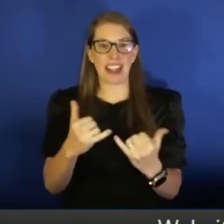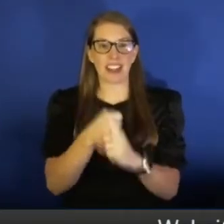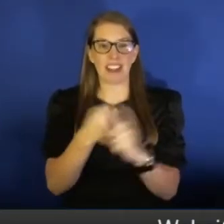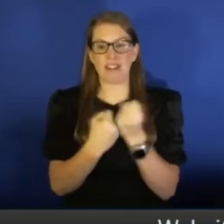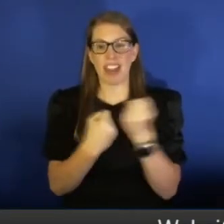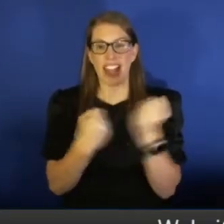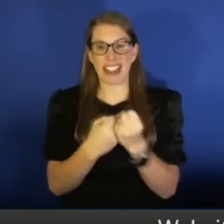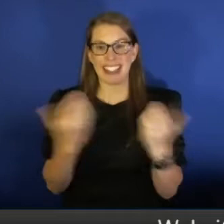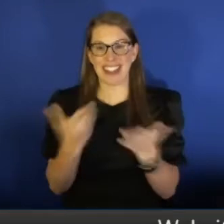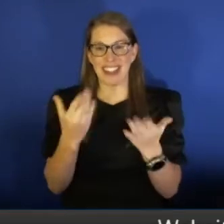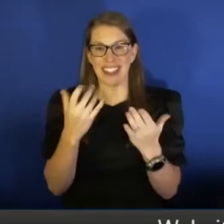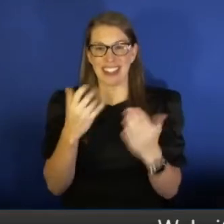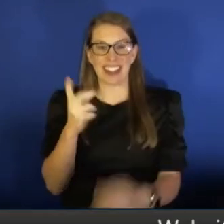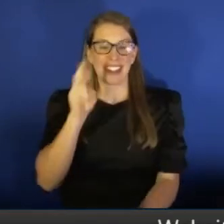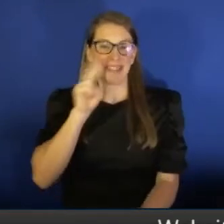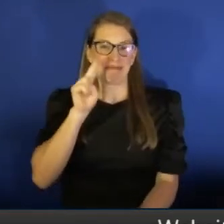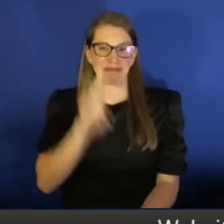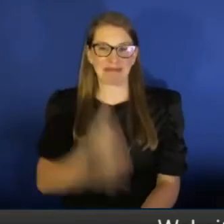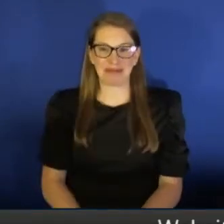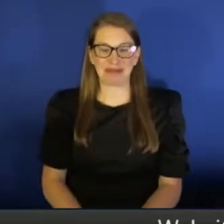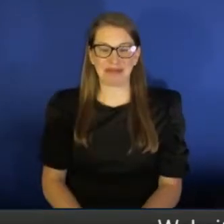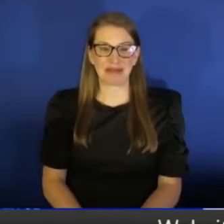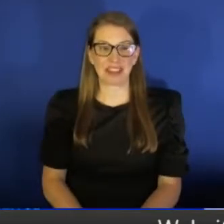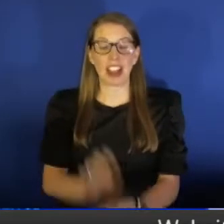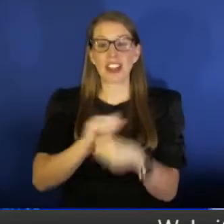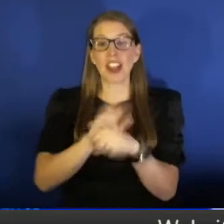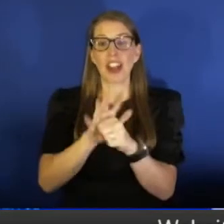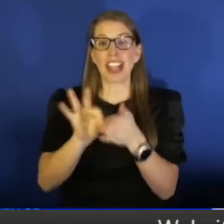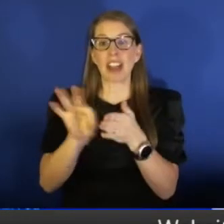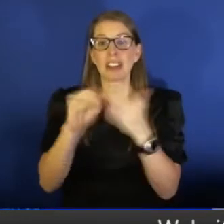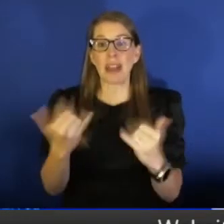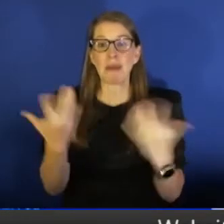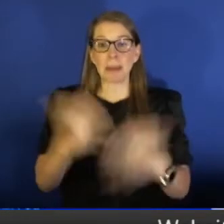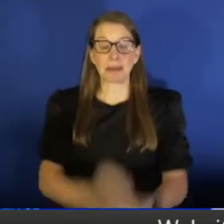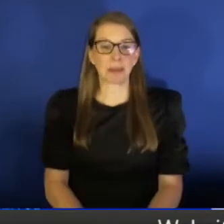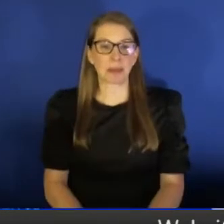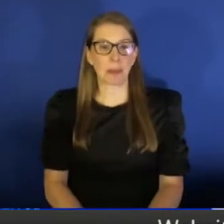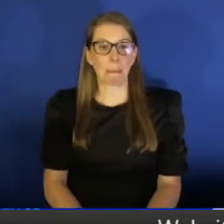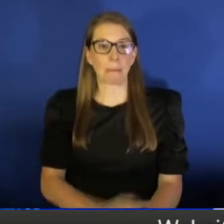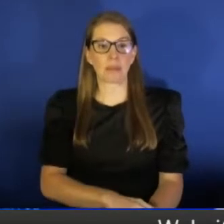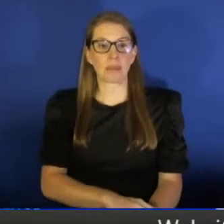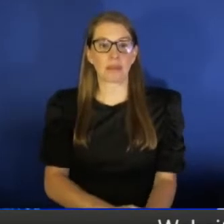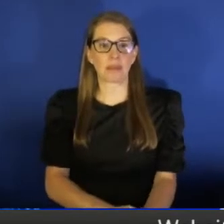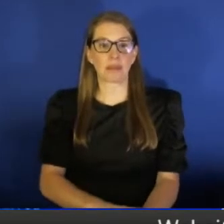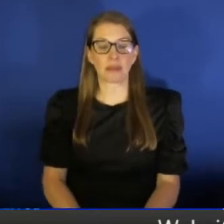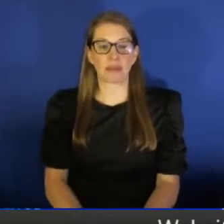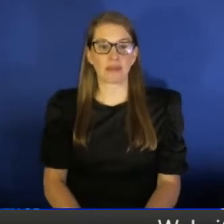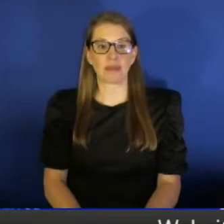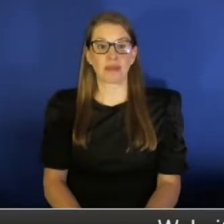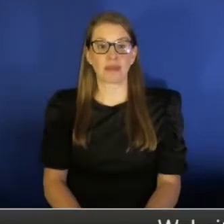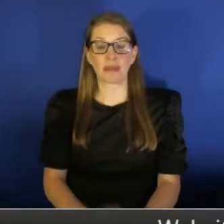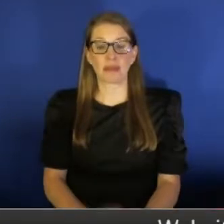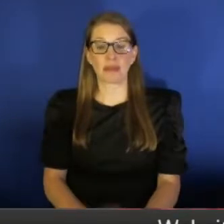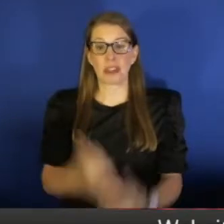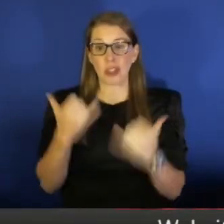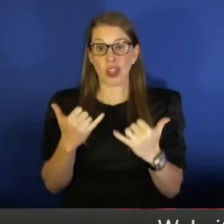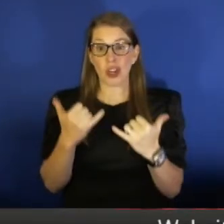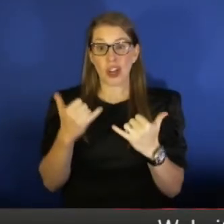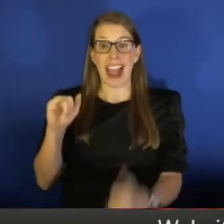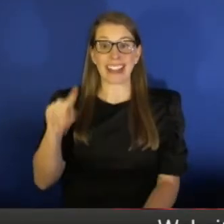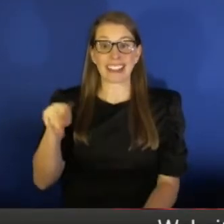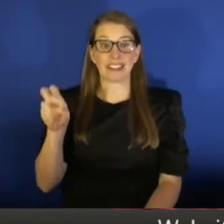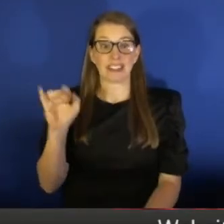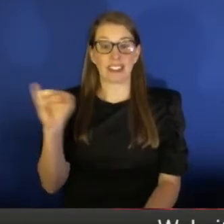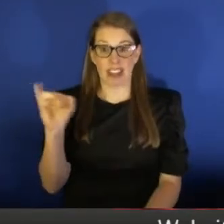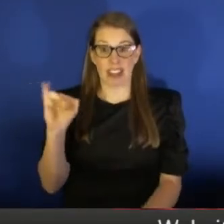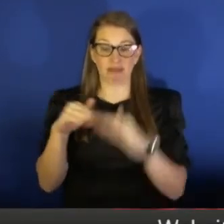Hawkinson. So let's get to our COVID count today. Yeah. Well, again, current active infections remain under 10.